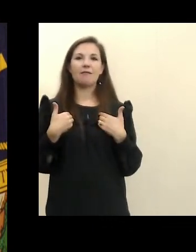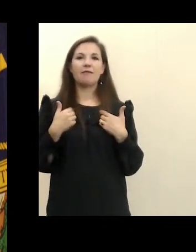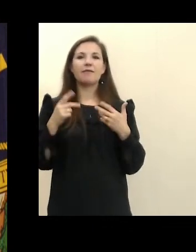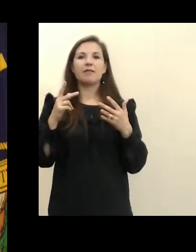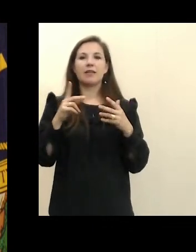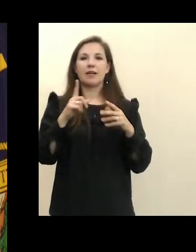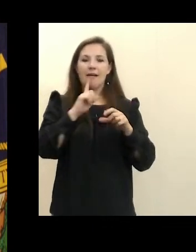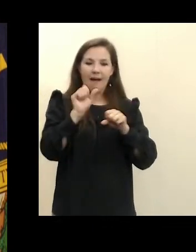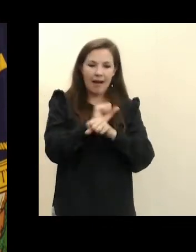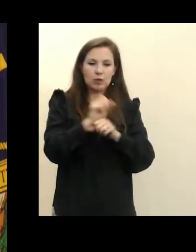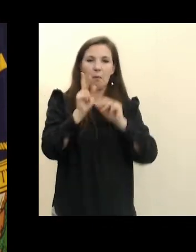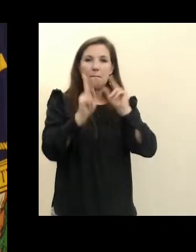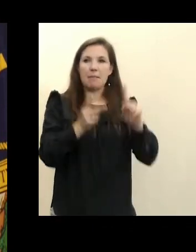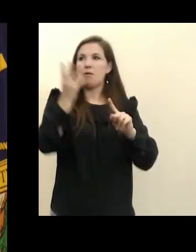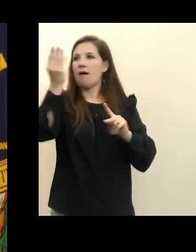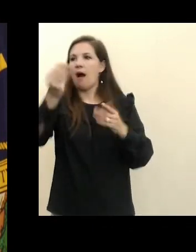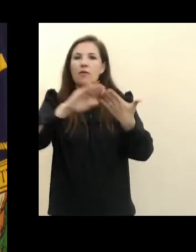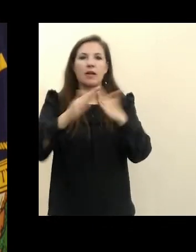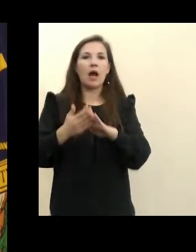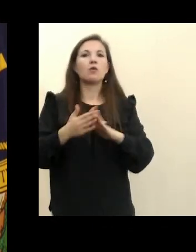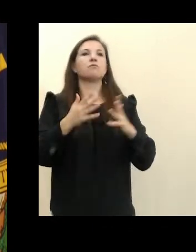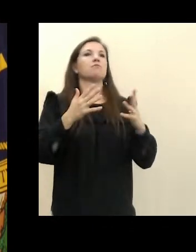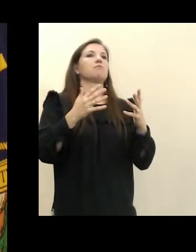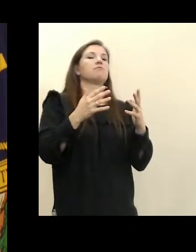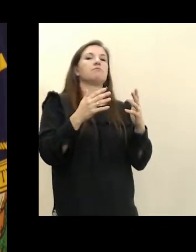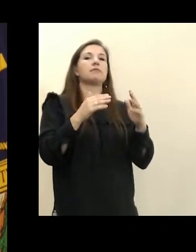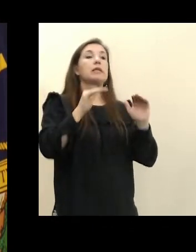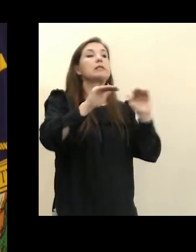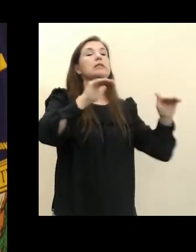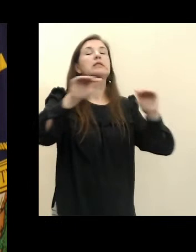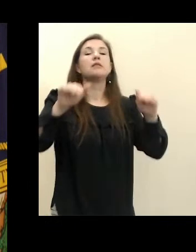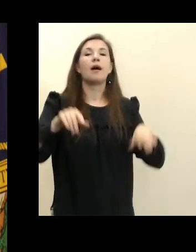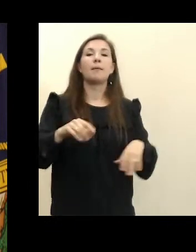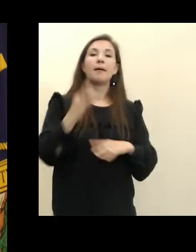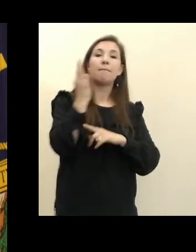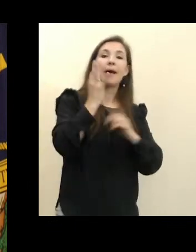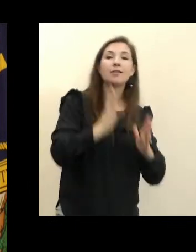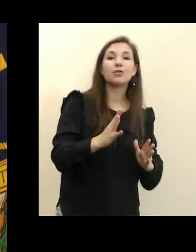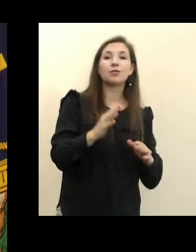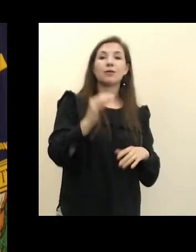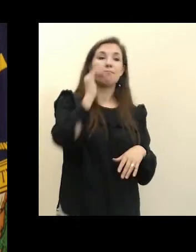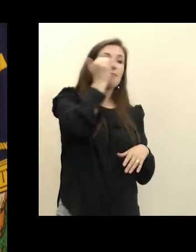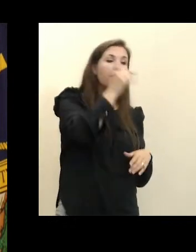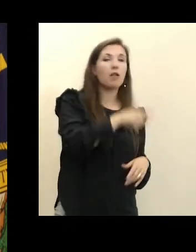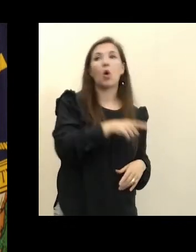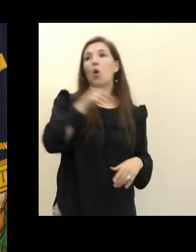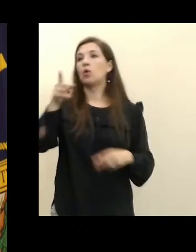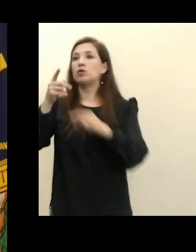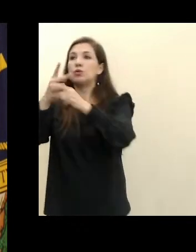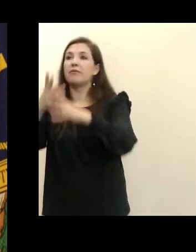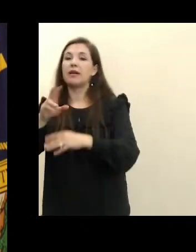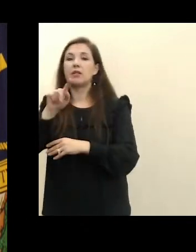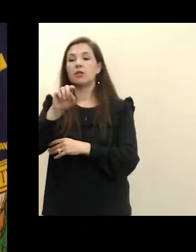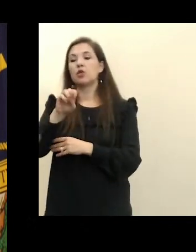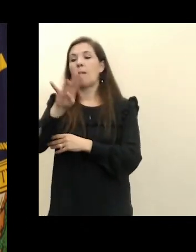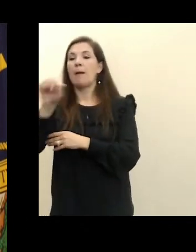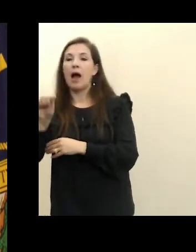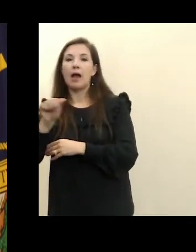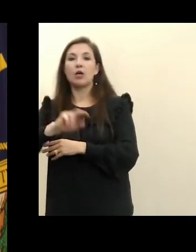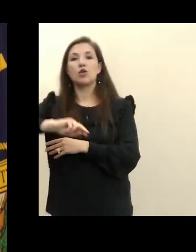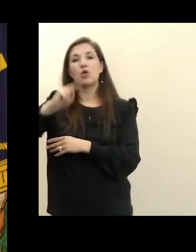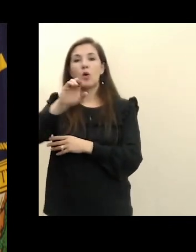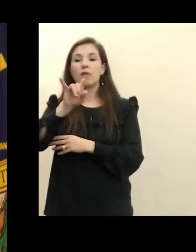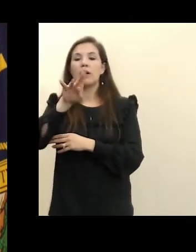ground that are in the communities, whether it's a pastor on the east side of Buffalo or Supervisor Tobiah in North Collins,